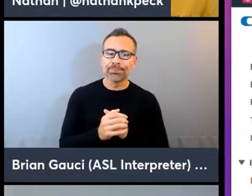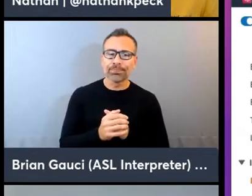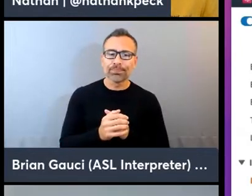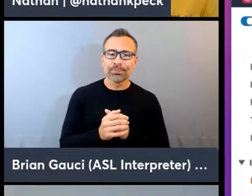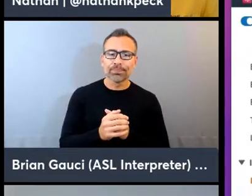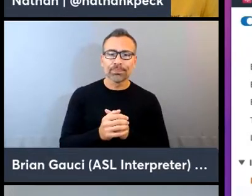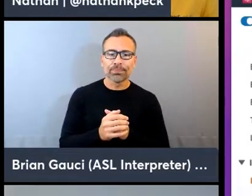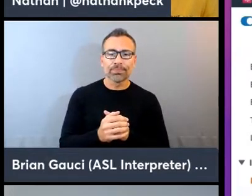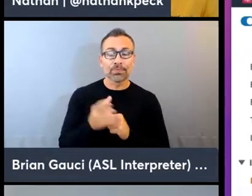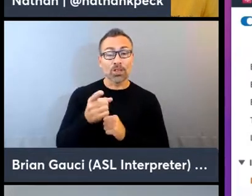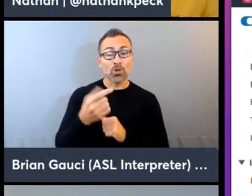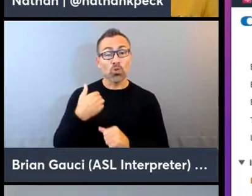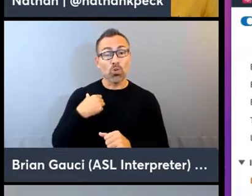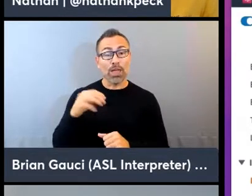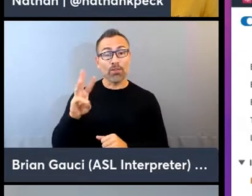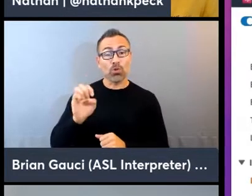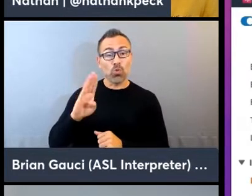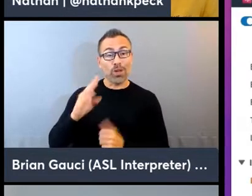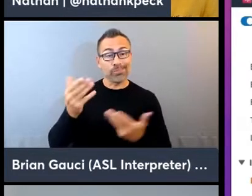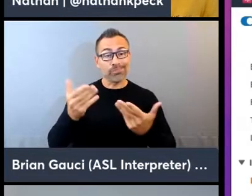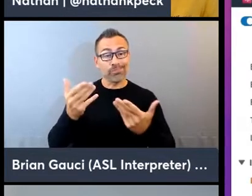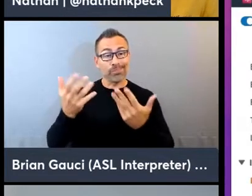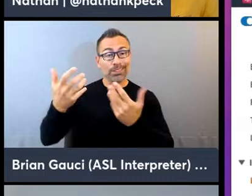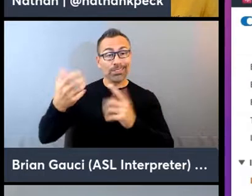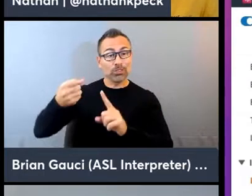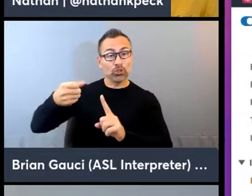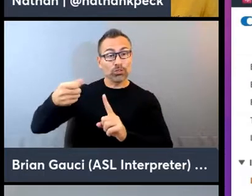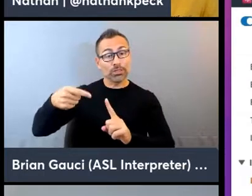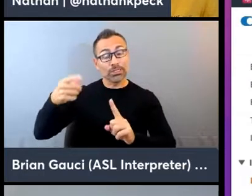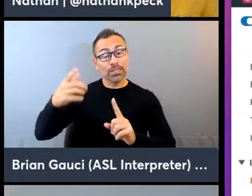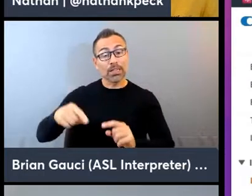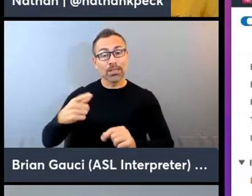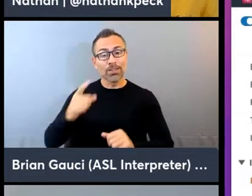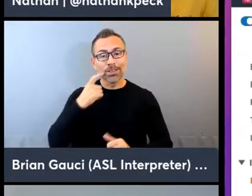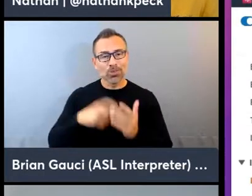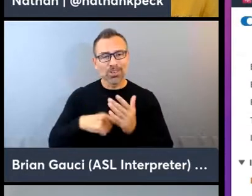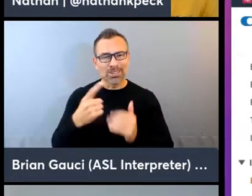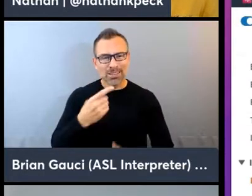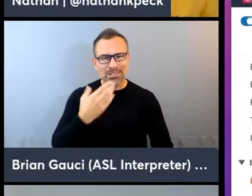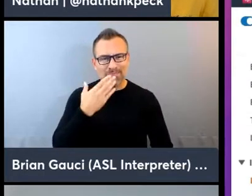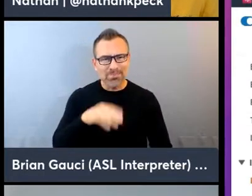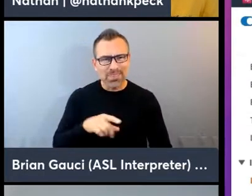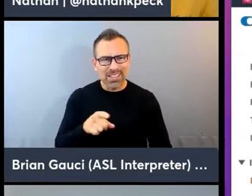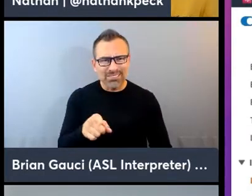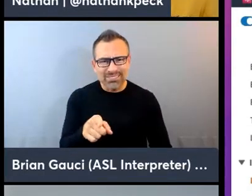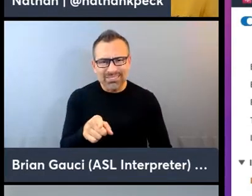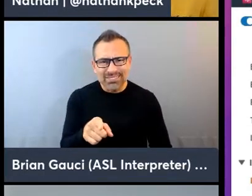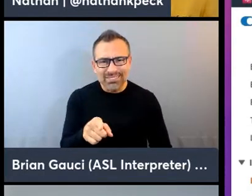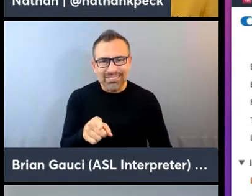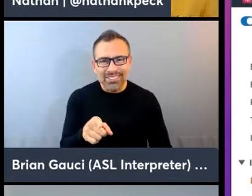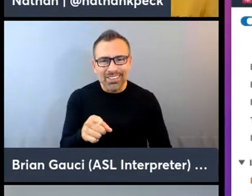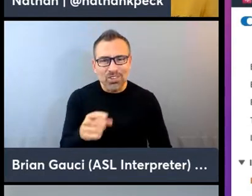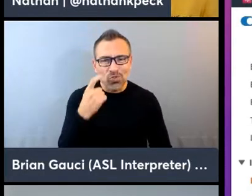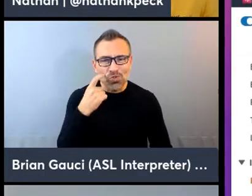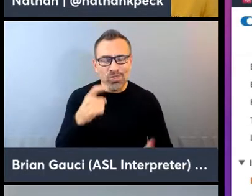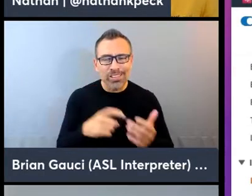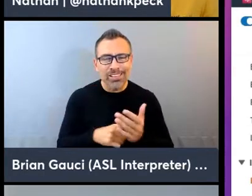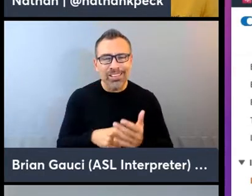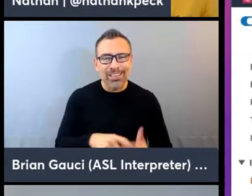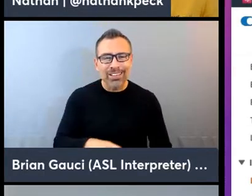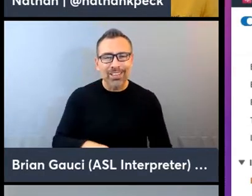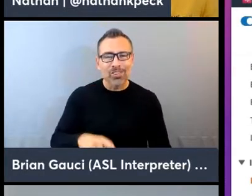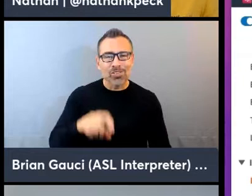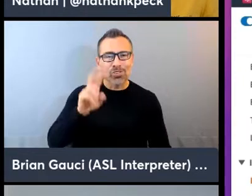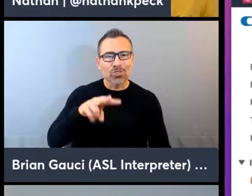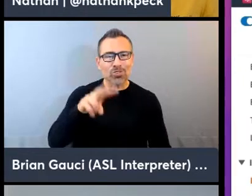web server that's being provisioned, you're going to notice something bad, right? And you notice that 22, an inbound